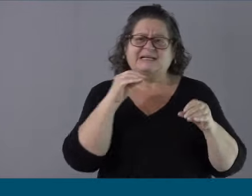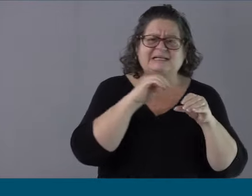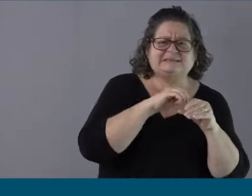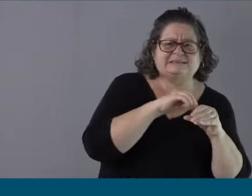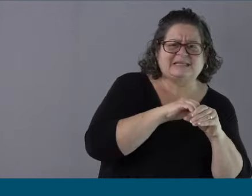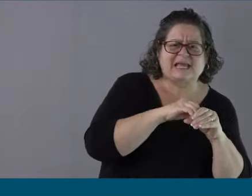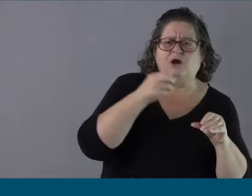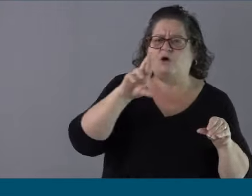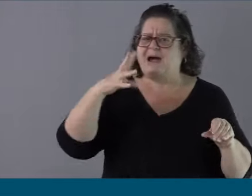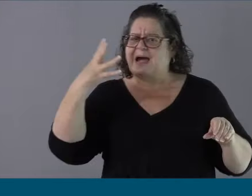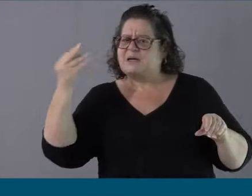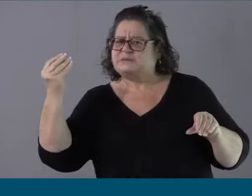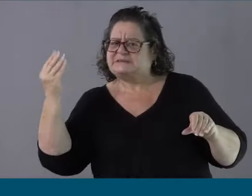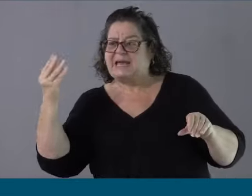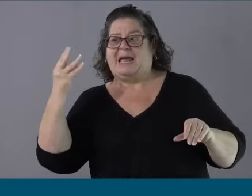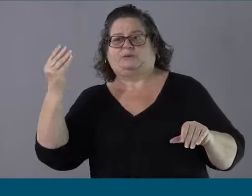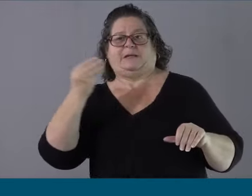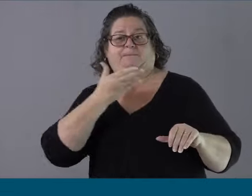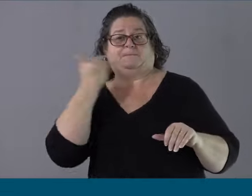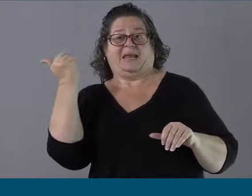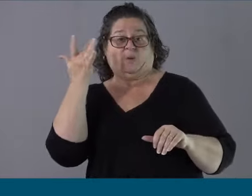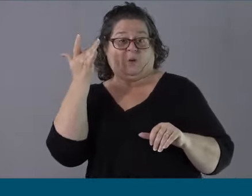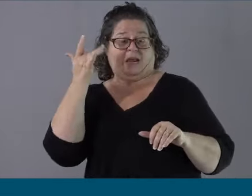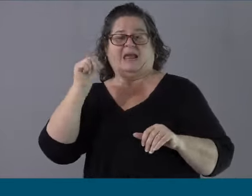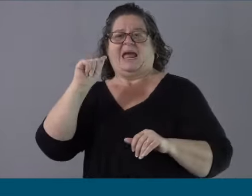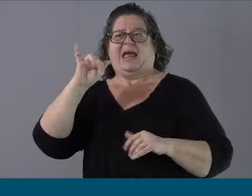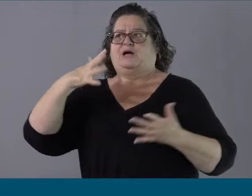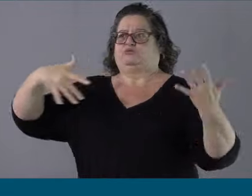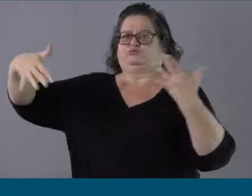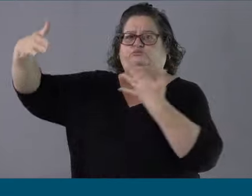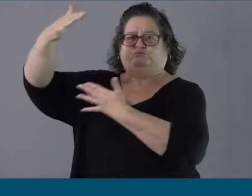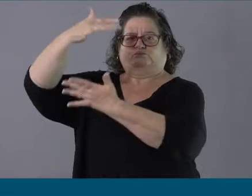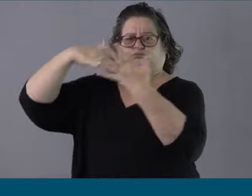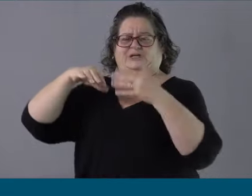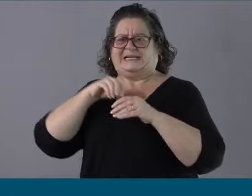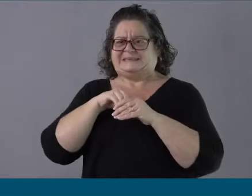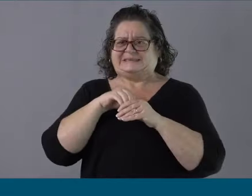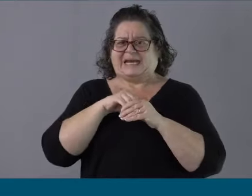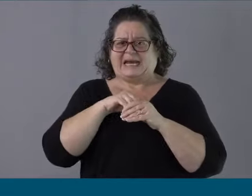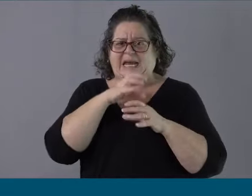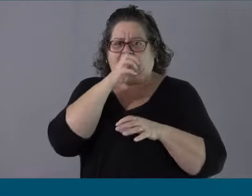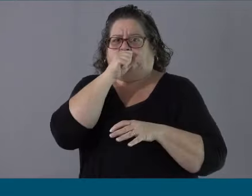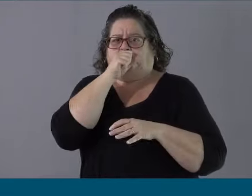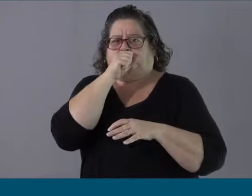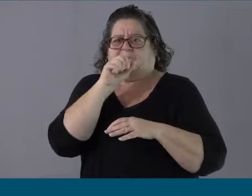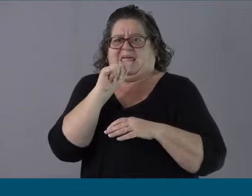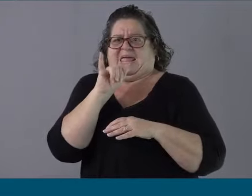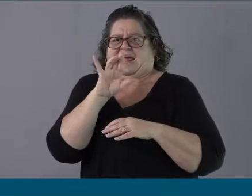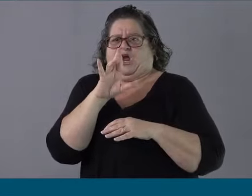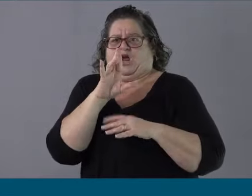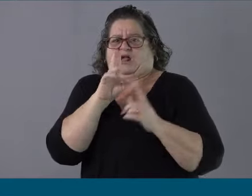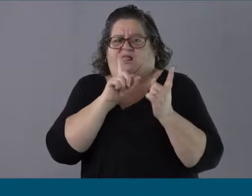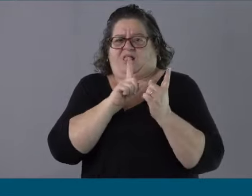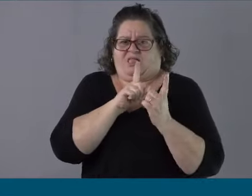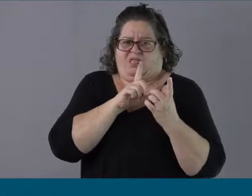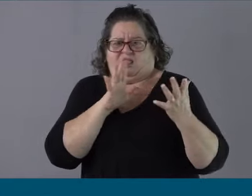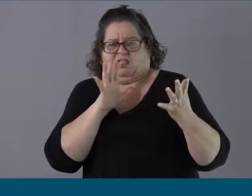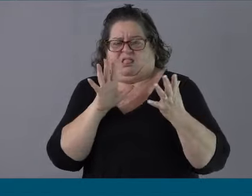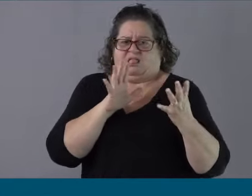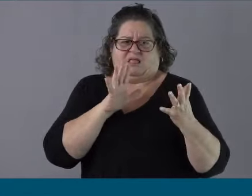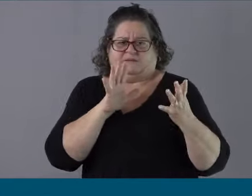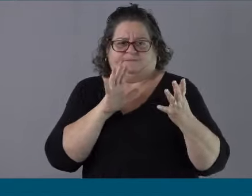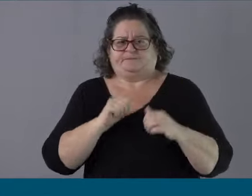are indoors and in closer proximity, that's going to put you at higher risk. And then also, how long will you be interacting with other people? The longer that